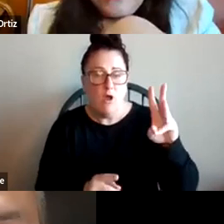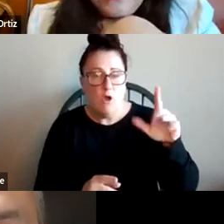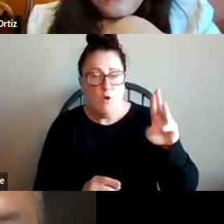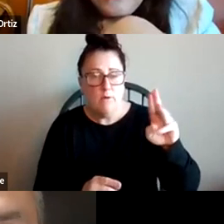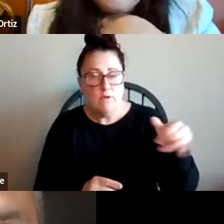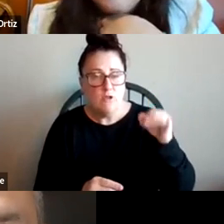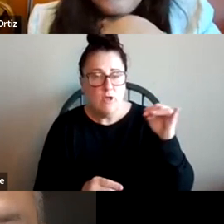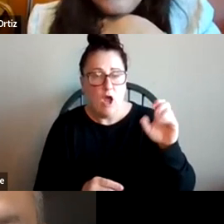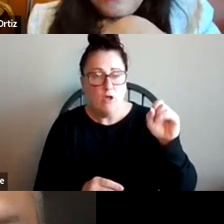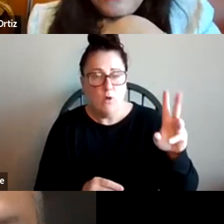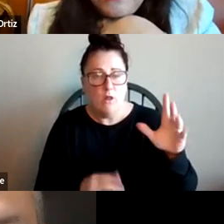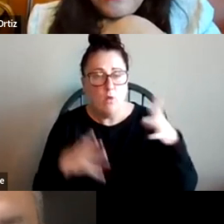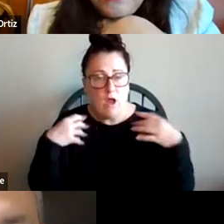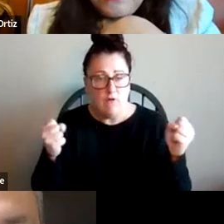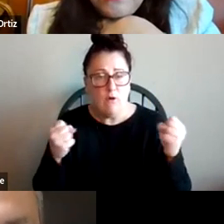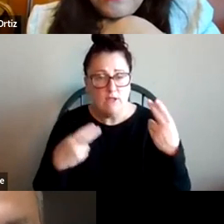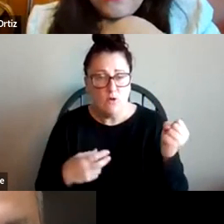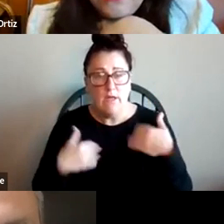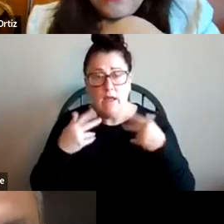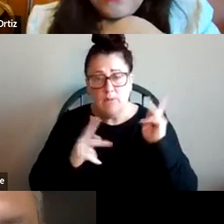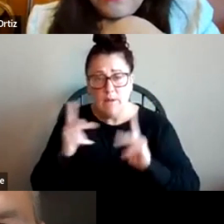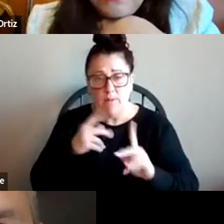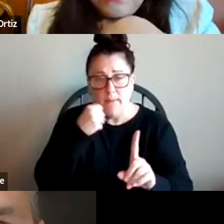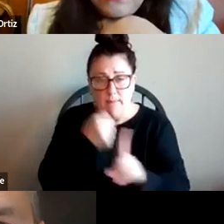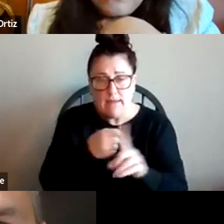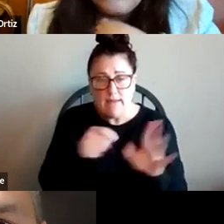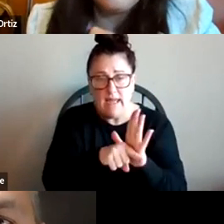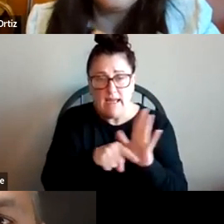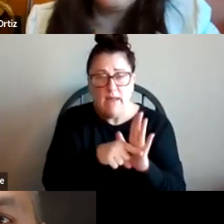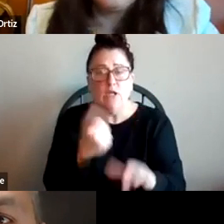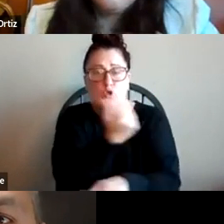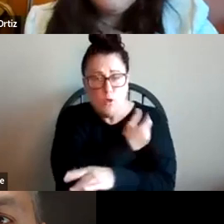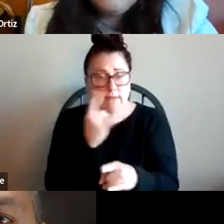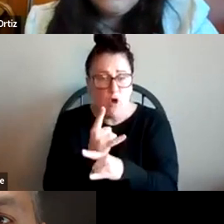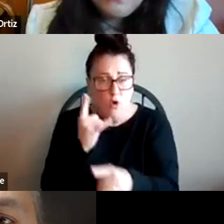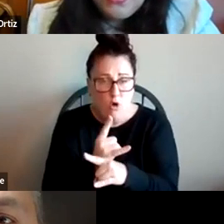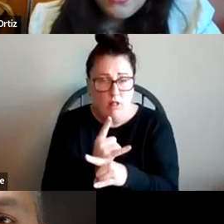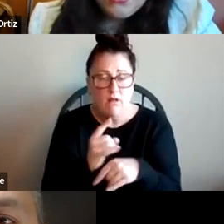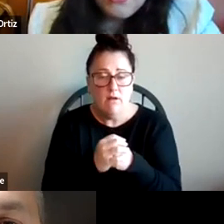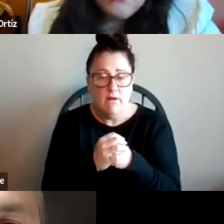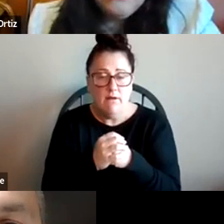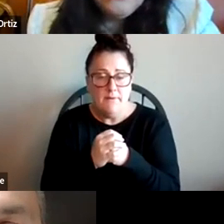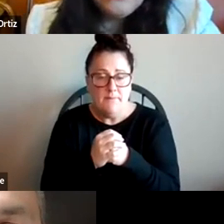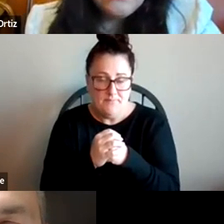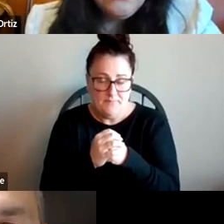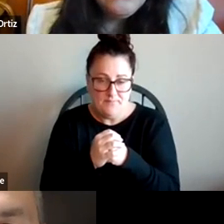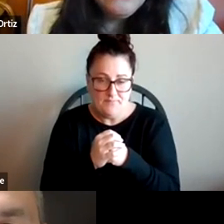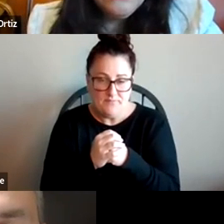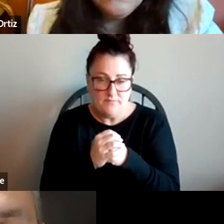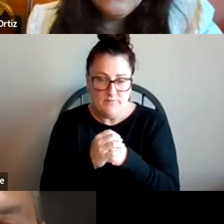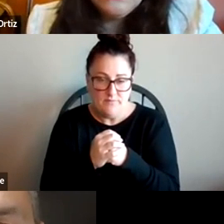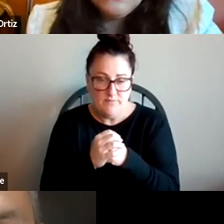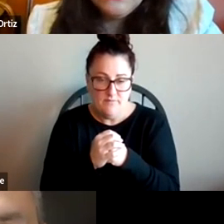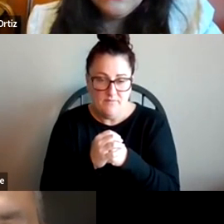High School. We focus on serving young people who've been impacted negatively by drugs and alcohol. And I really,